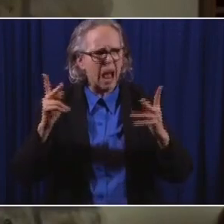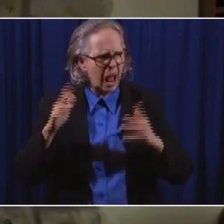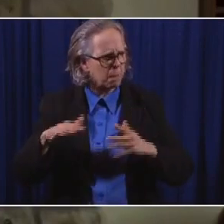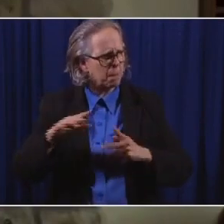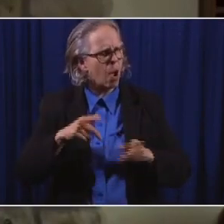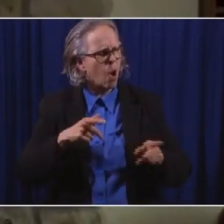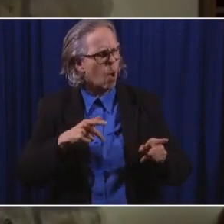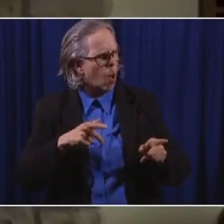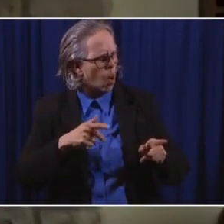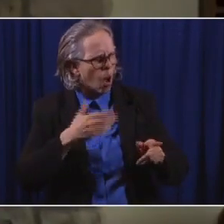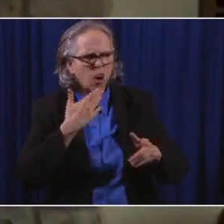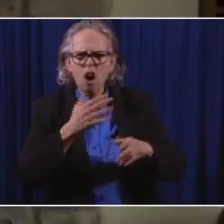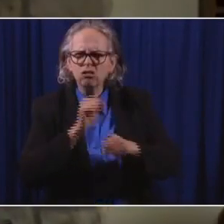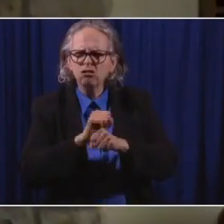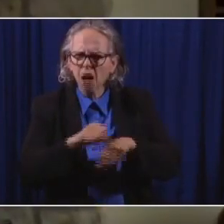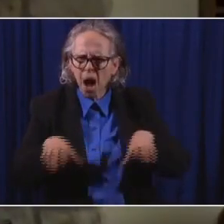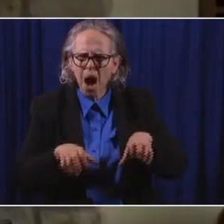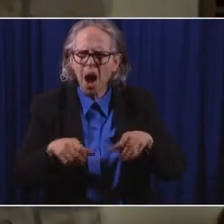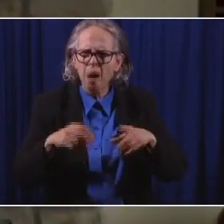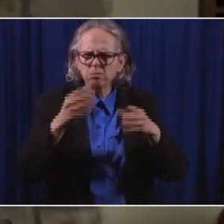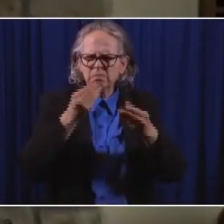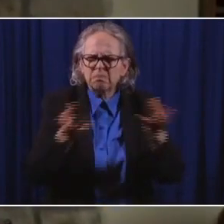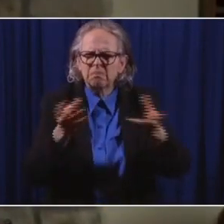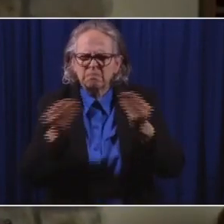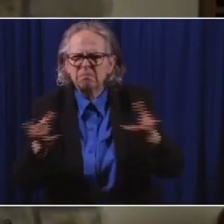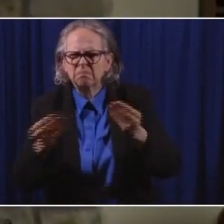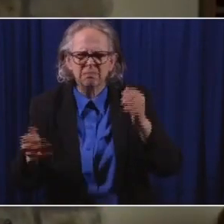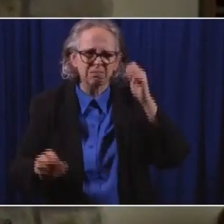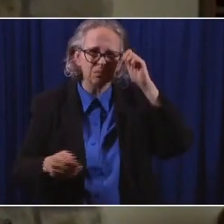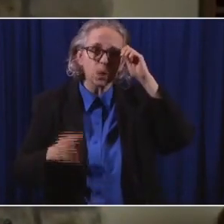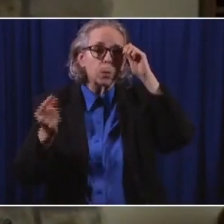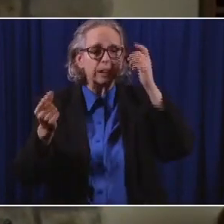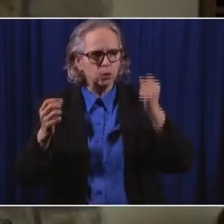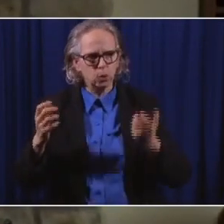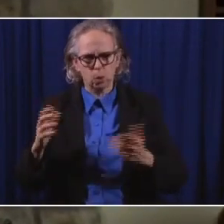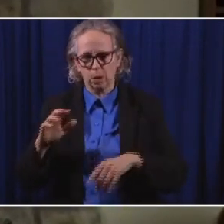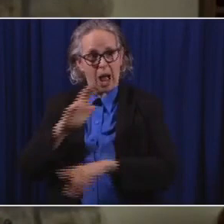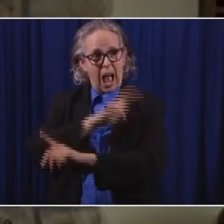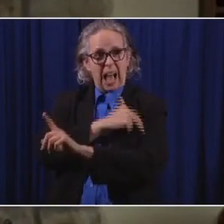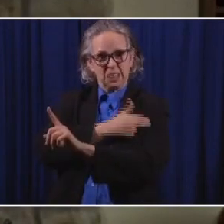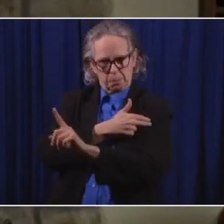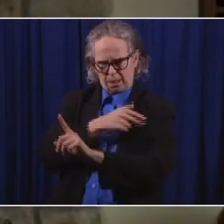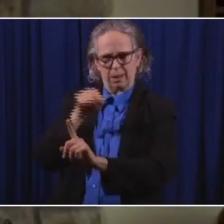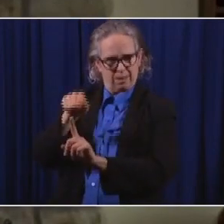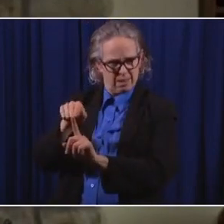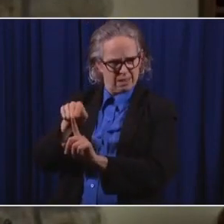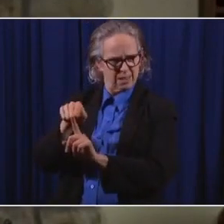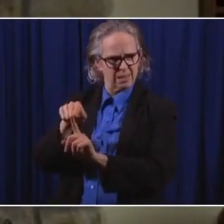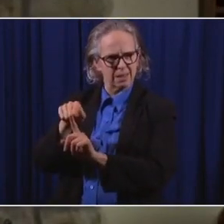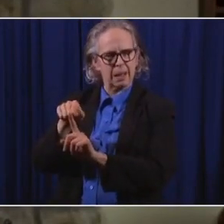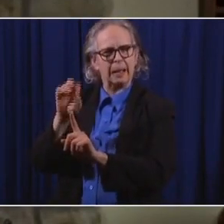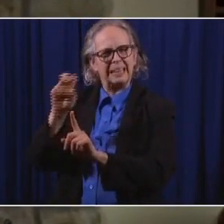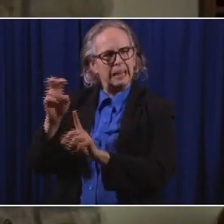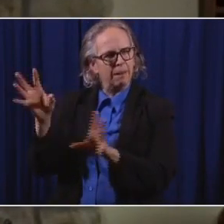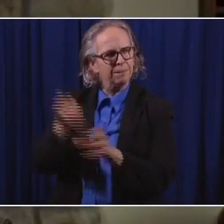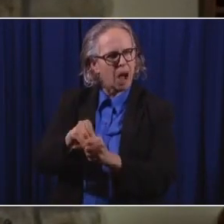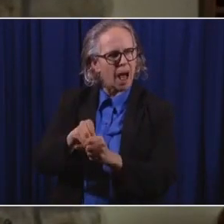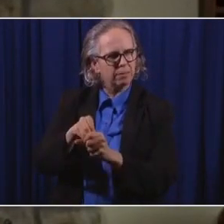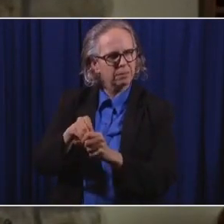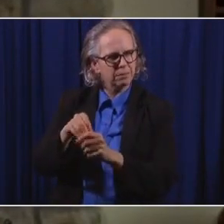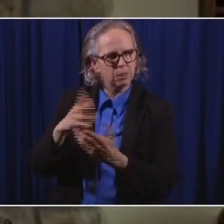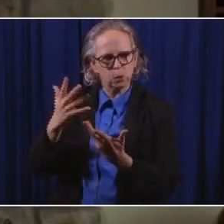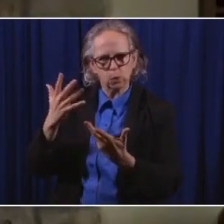hospital, you know, we want to get that head of the hospital or some representative of the hospital in that